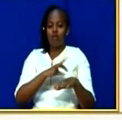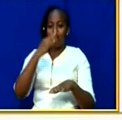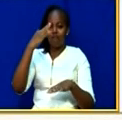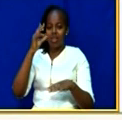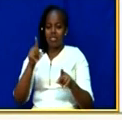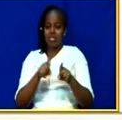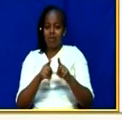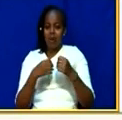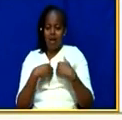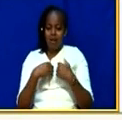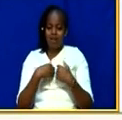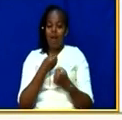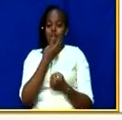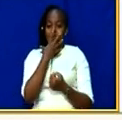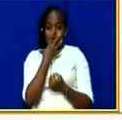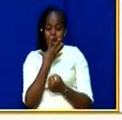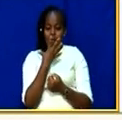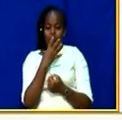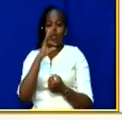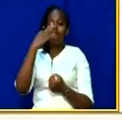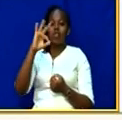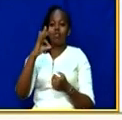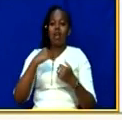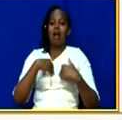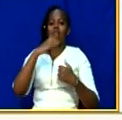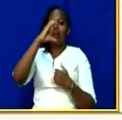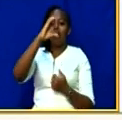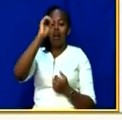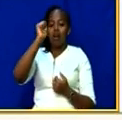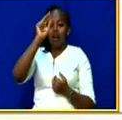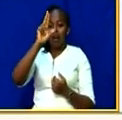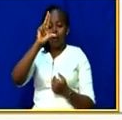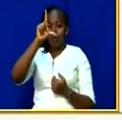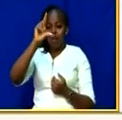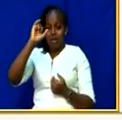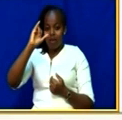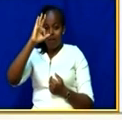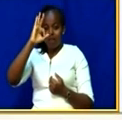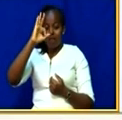had the flower vegetable. And we had cauliflower. Cauliflower.